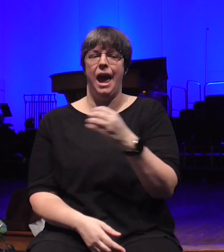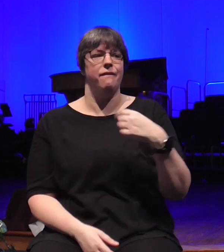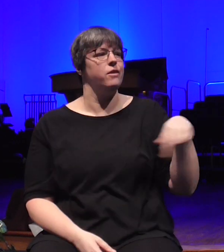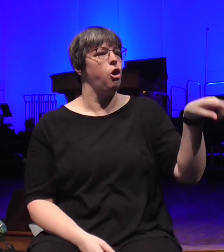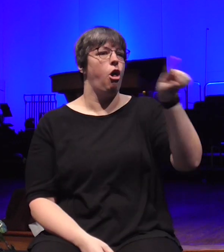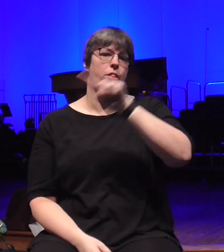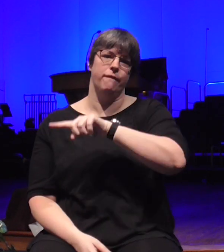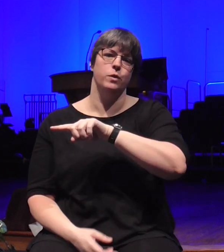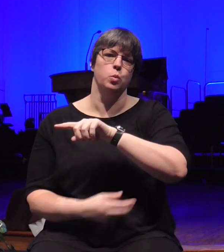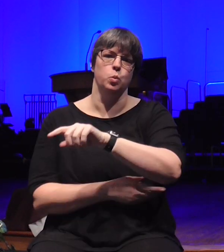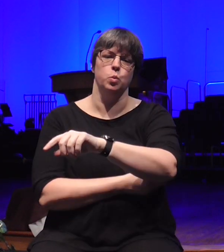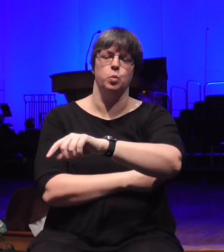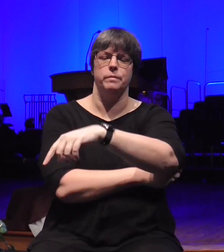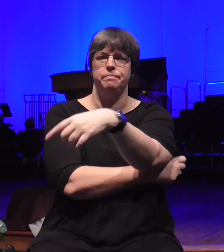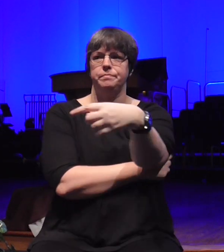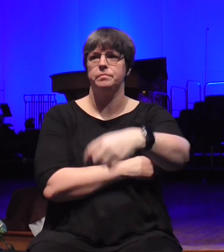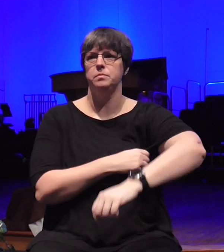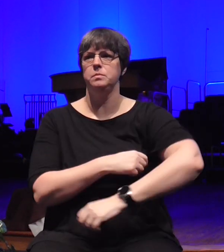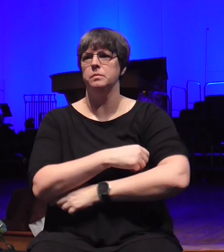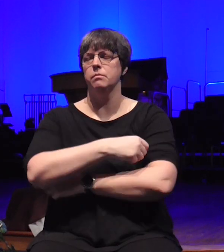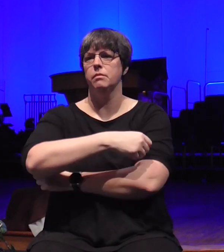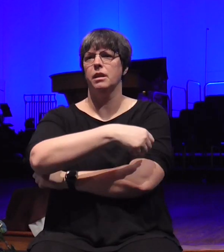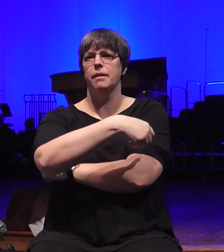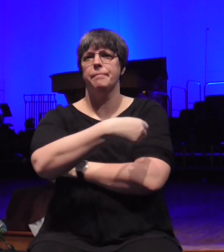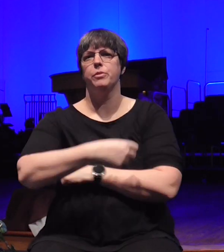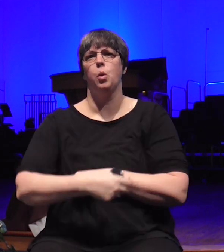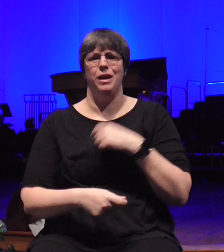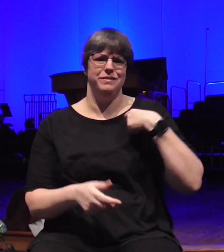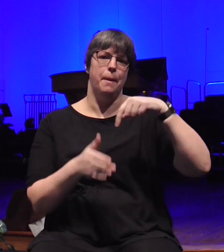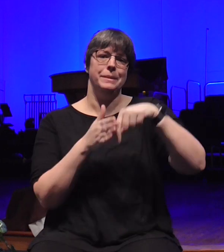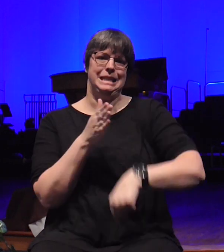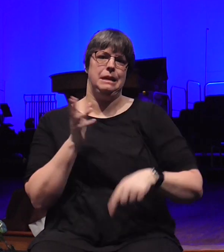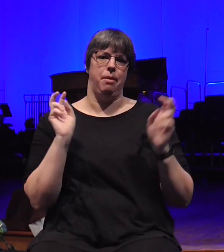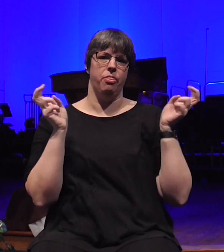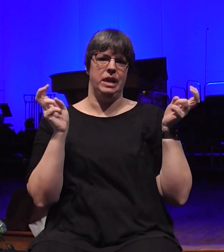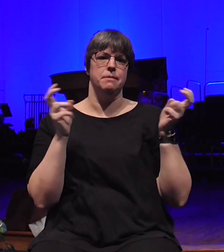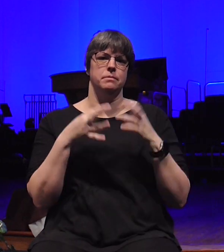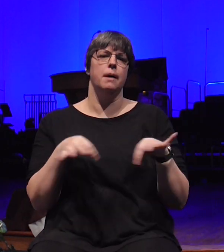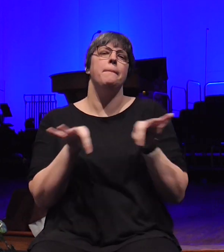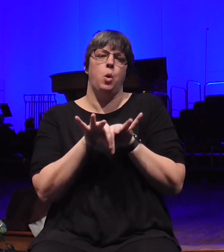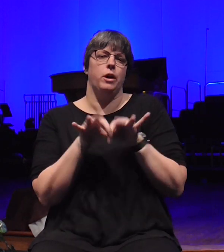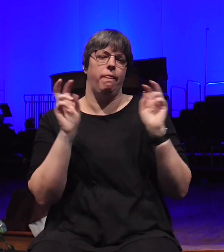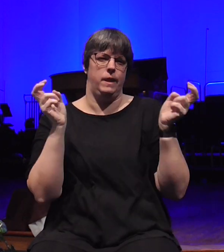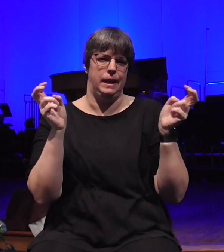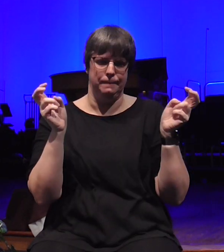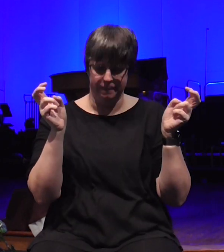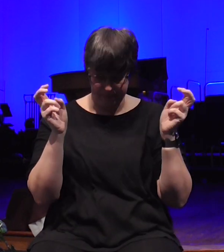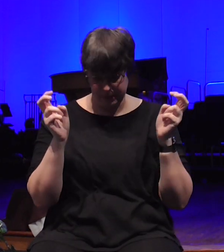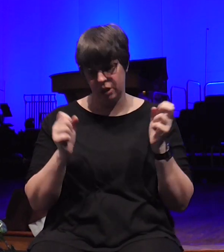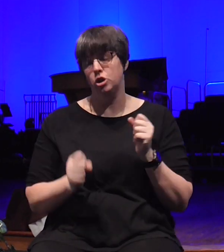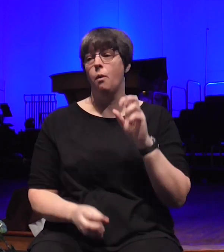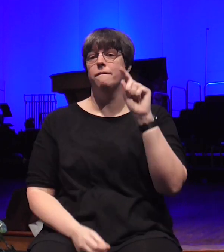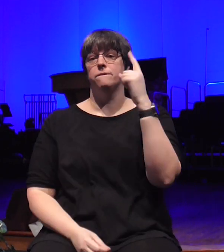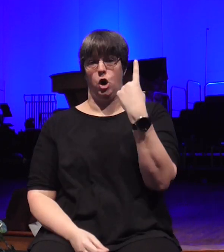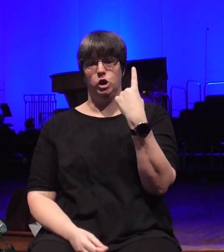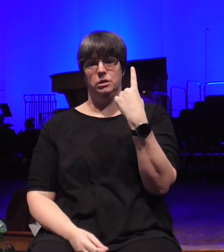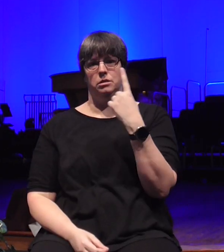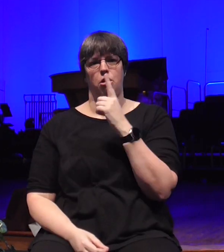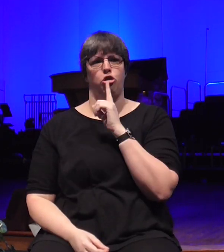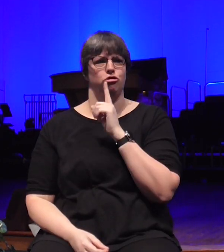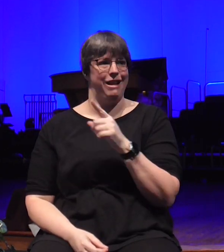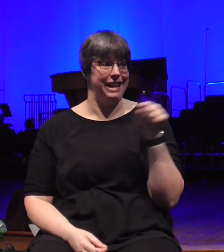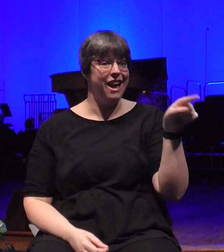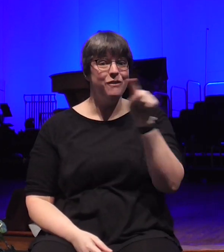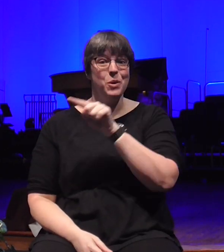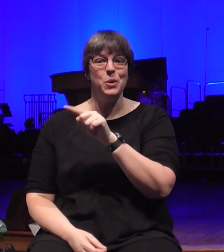of us, because it has some deep themes, important ones. But first, what a joy to be a